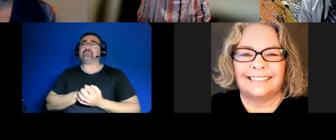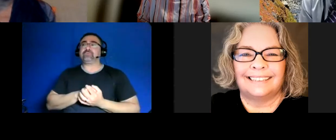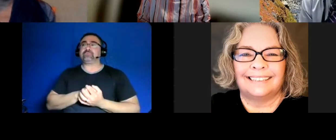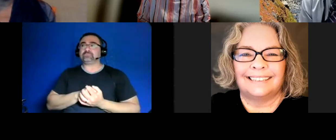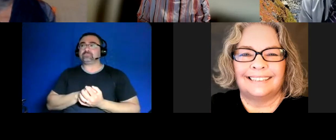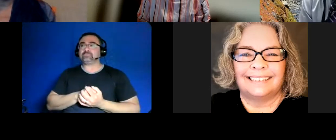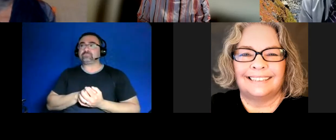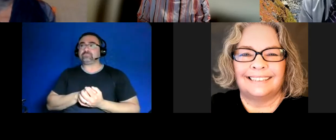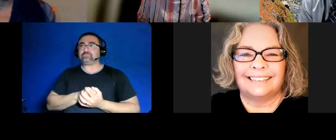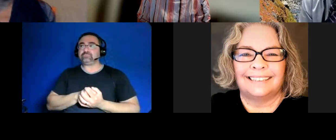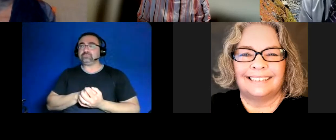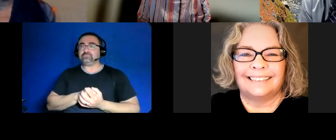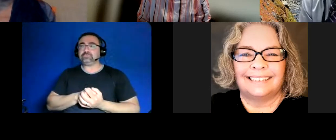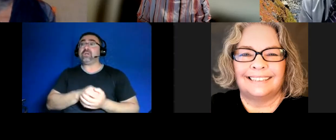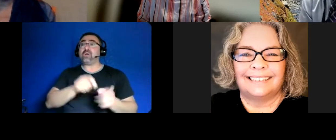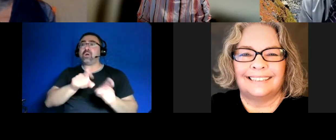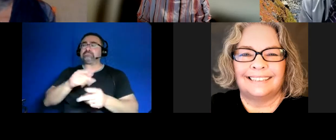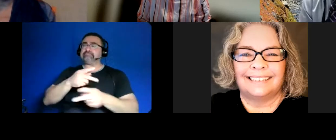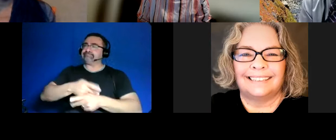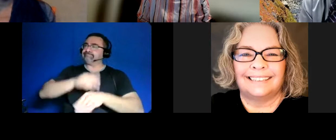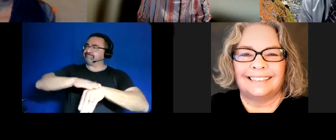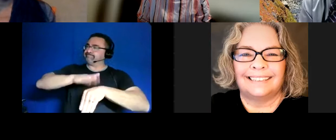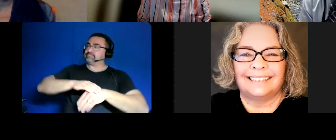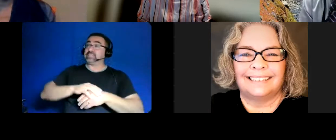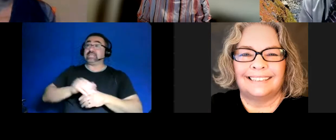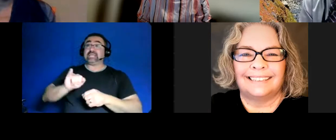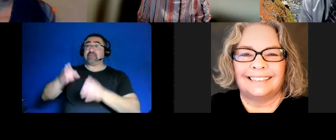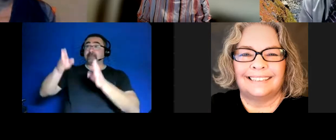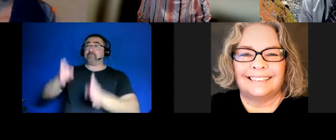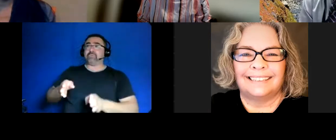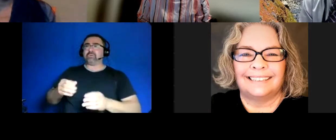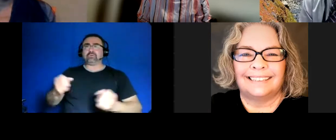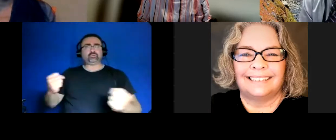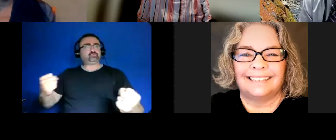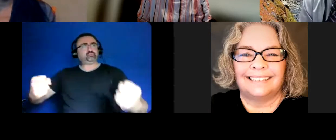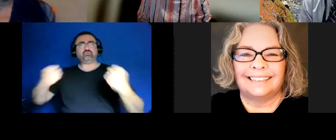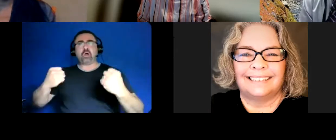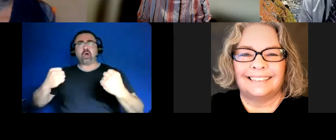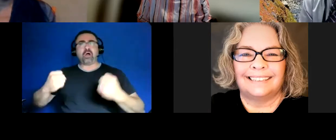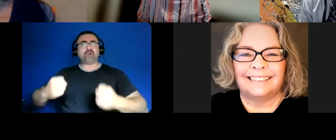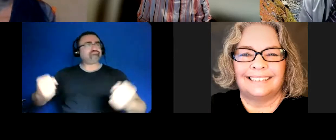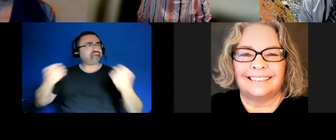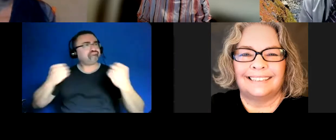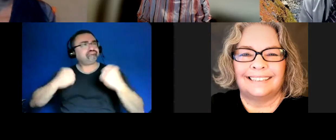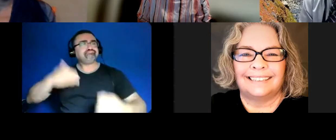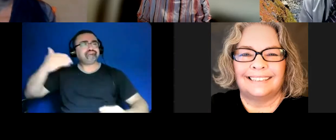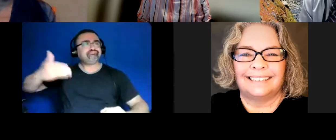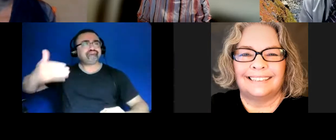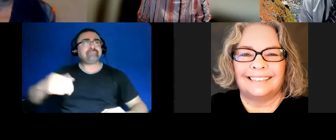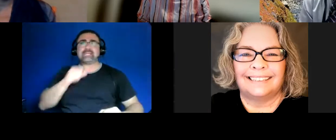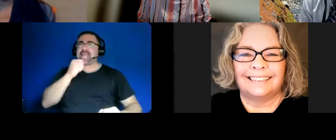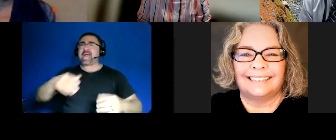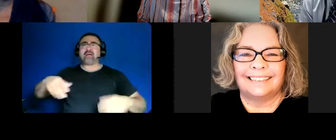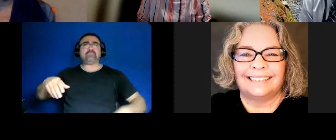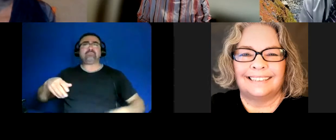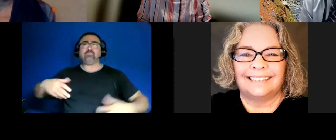But I will also caution that even somebody who's super fit and not overweight and